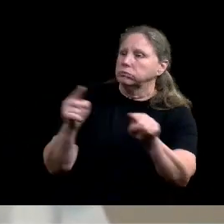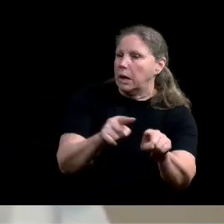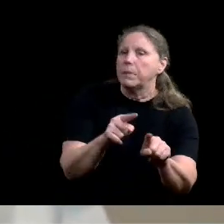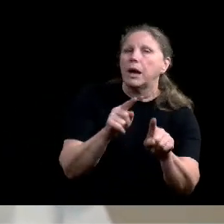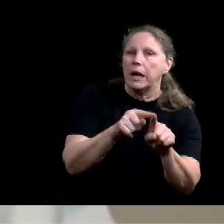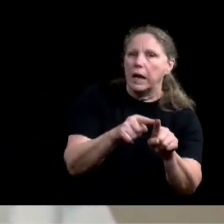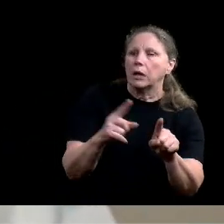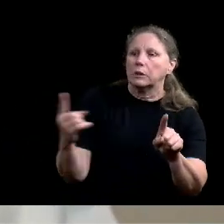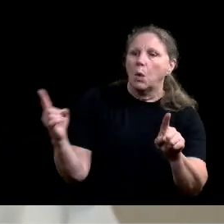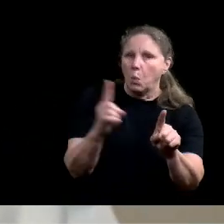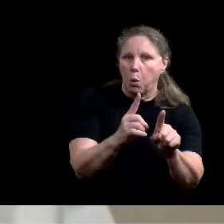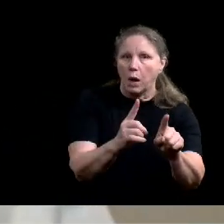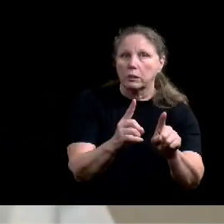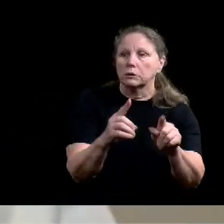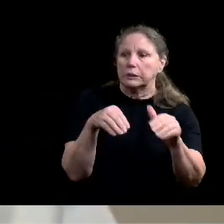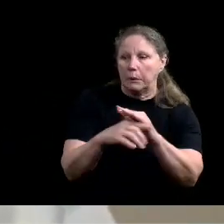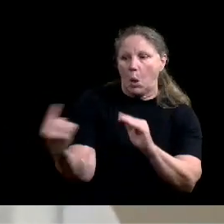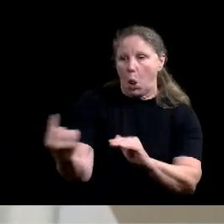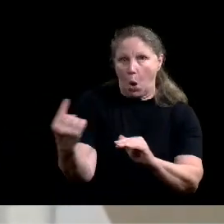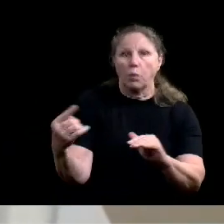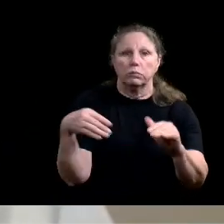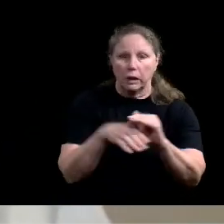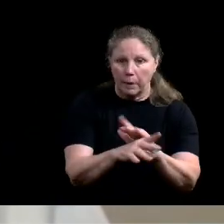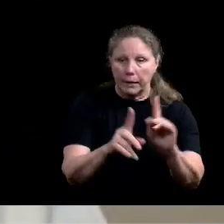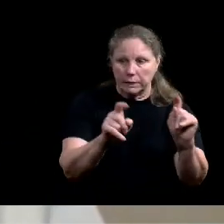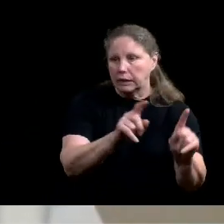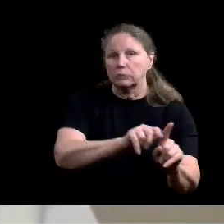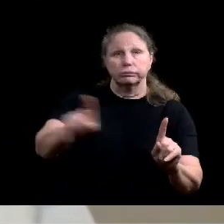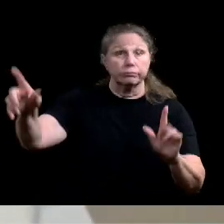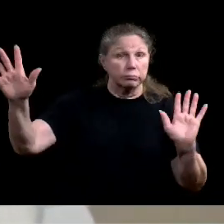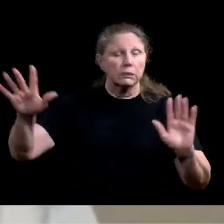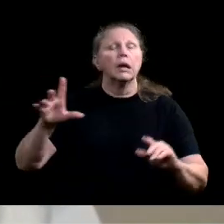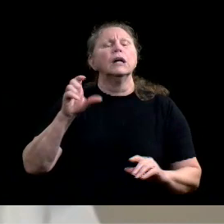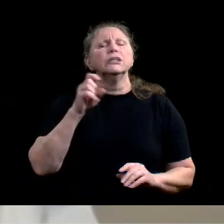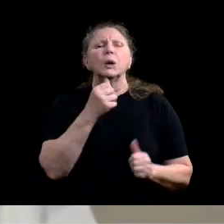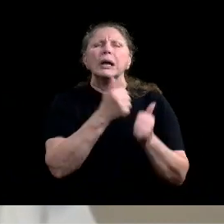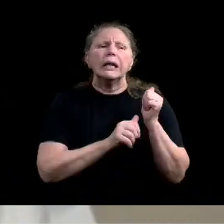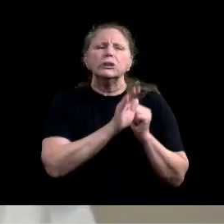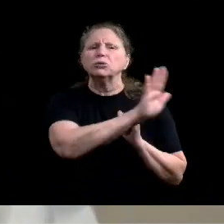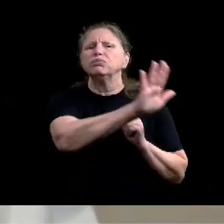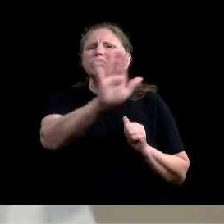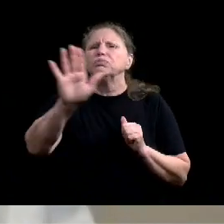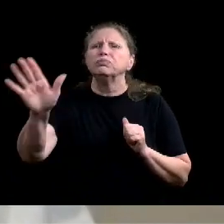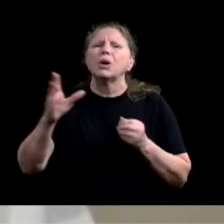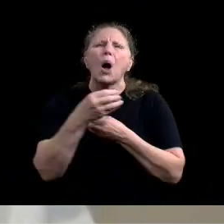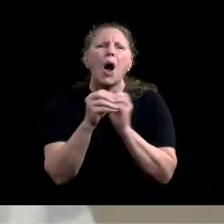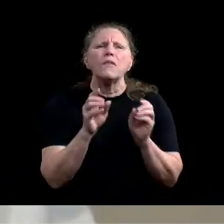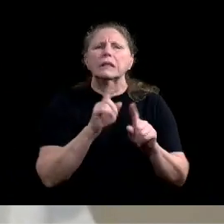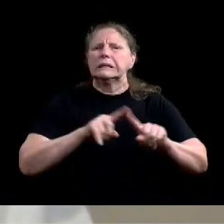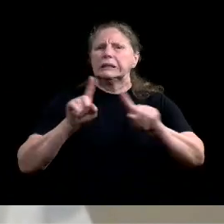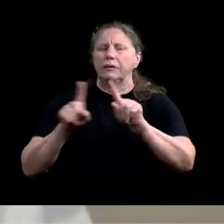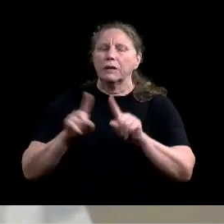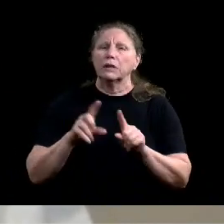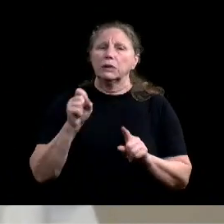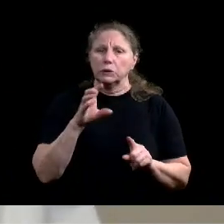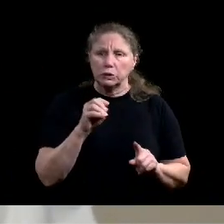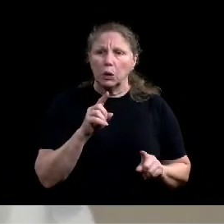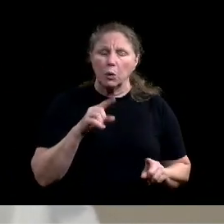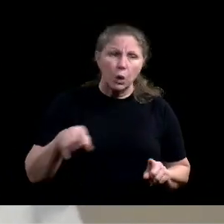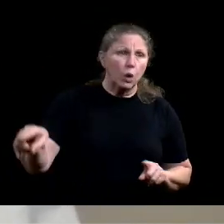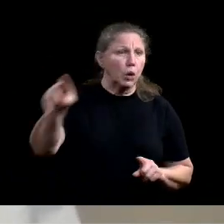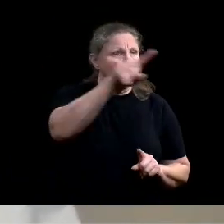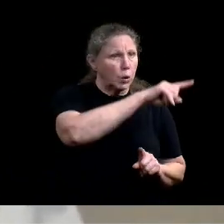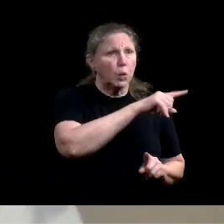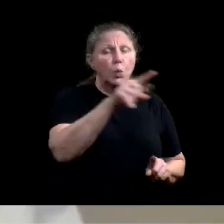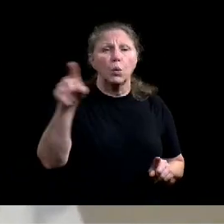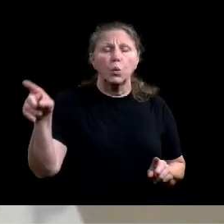a little differently, but we certainly want to hear from all of those in the community who who need to be